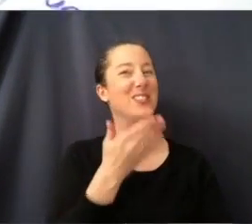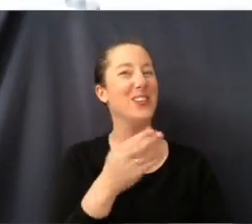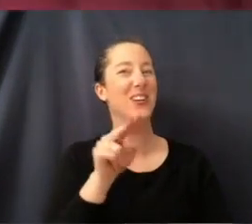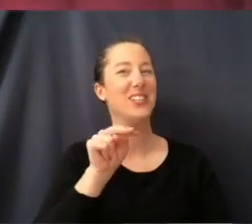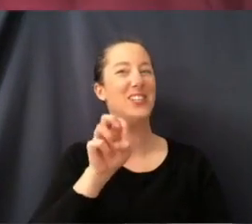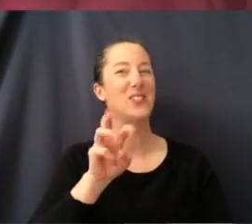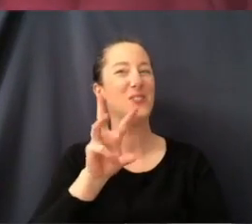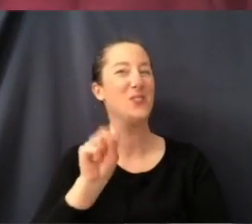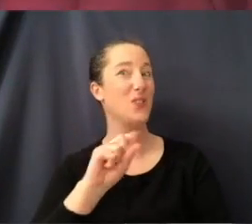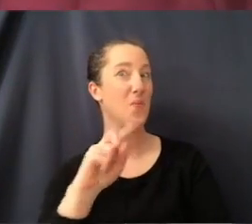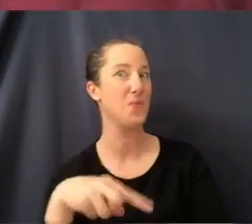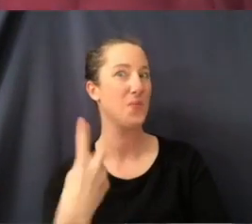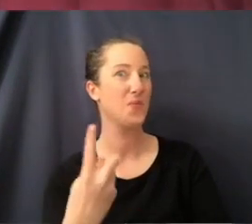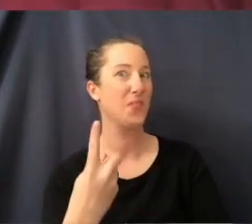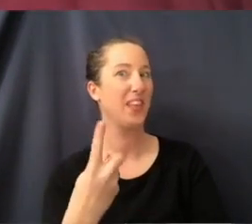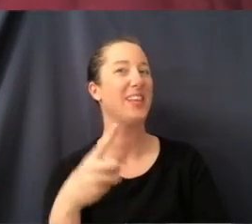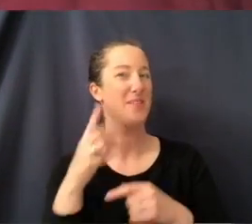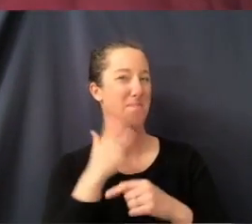fortune teller.